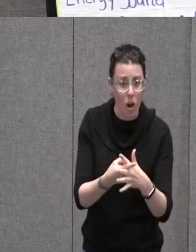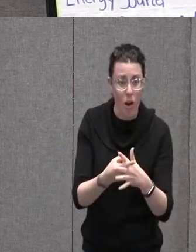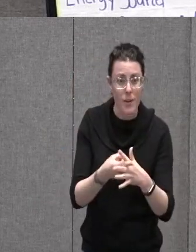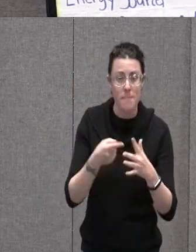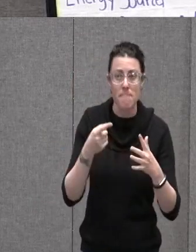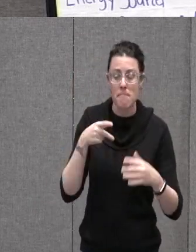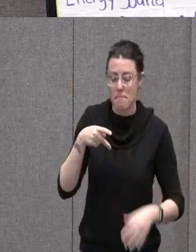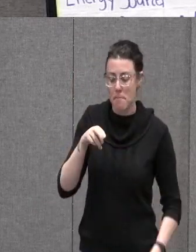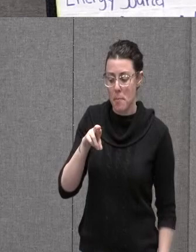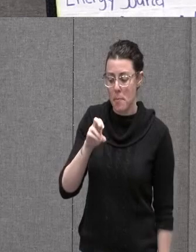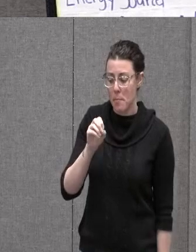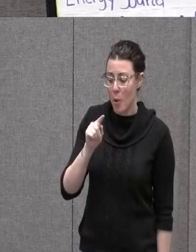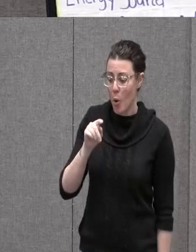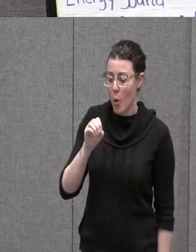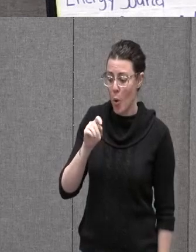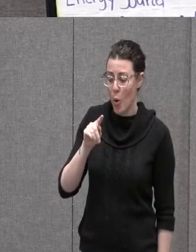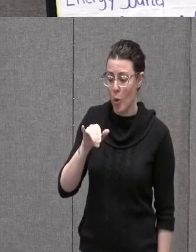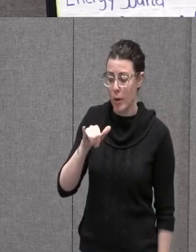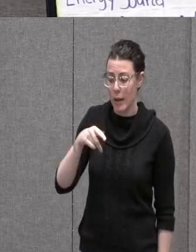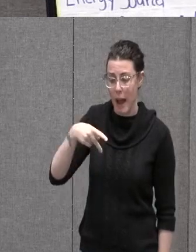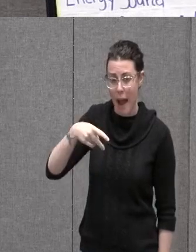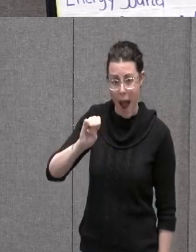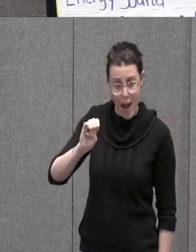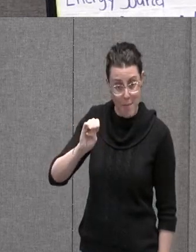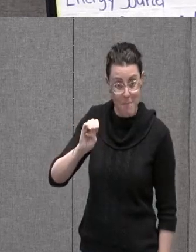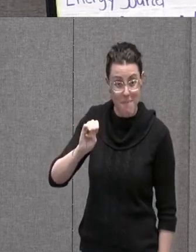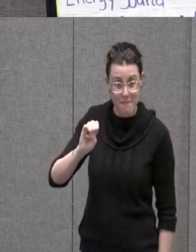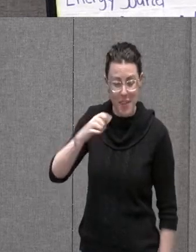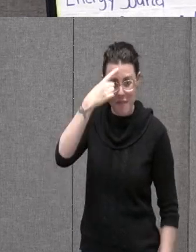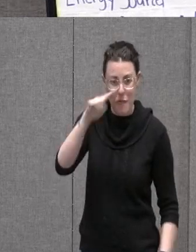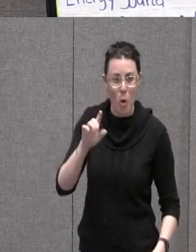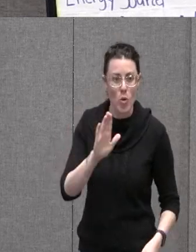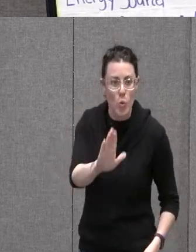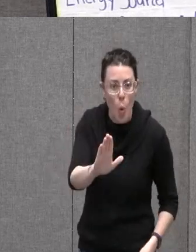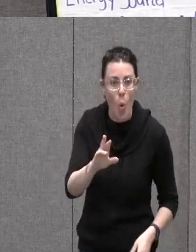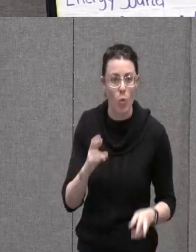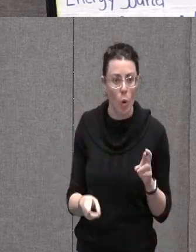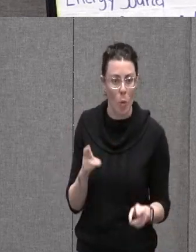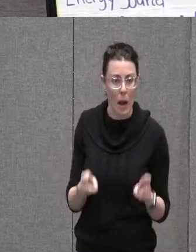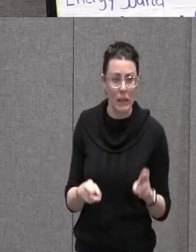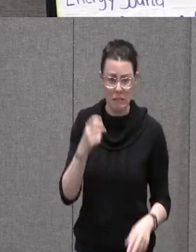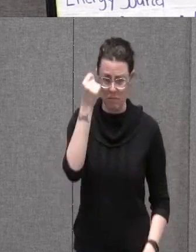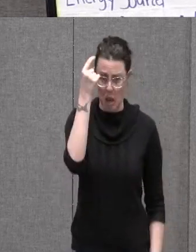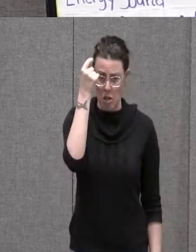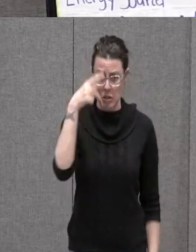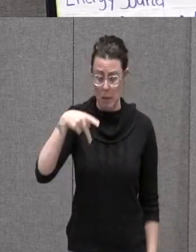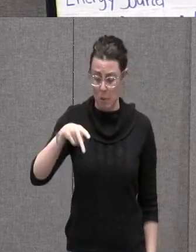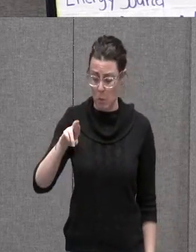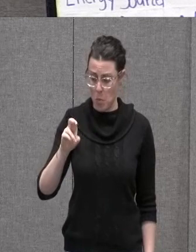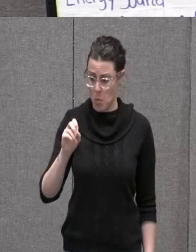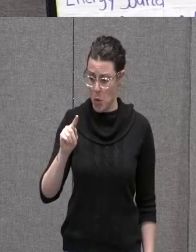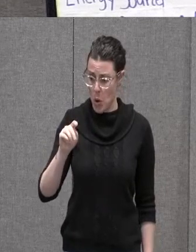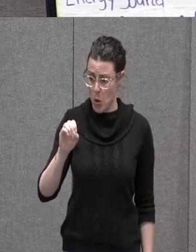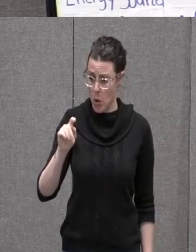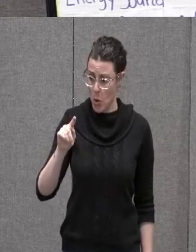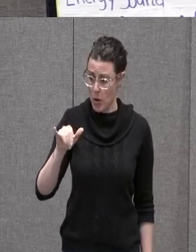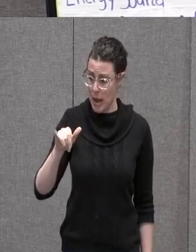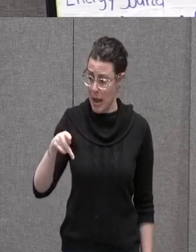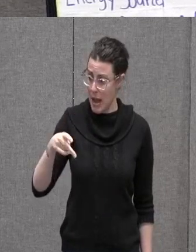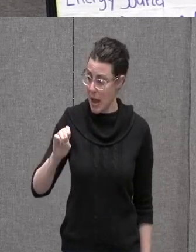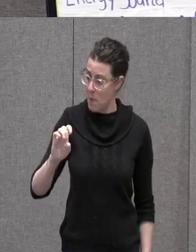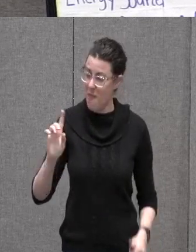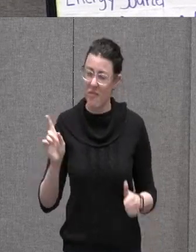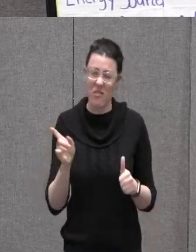A prototype is the first attempt at building something, so it does not have to be perfect. A lot of times